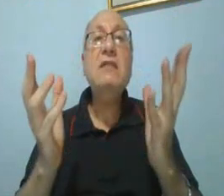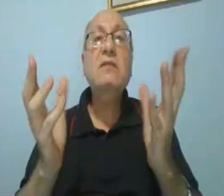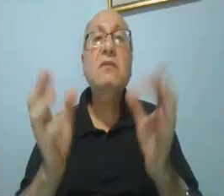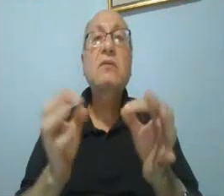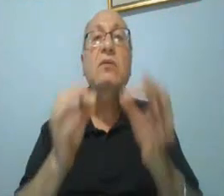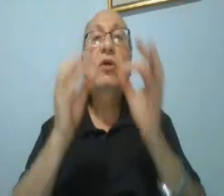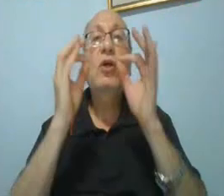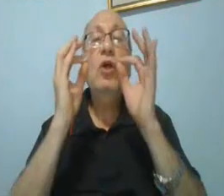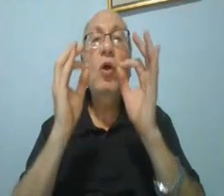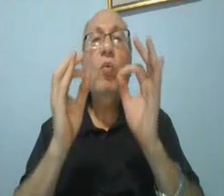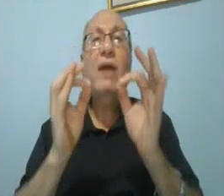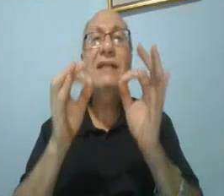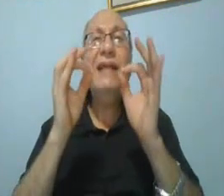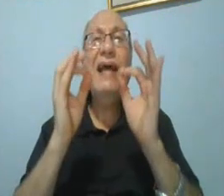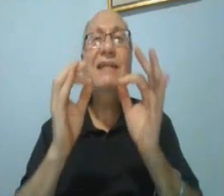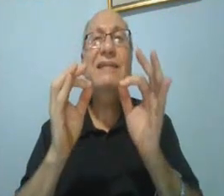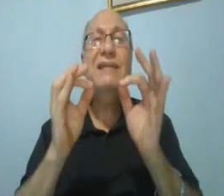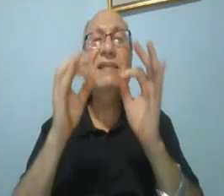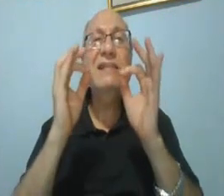Steam at